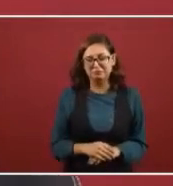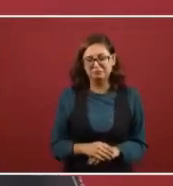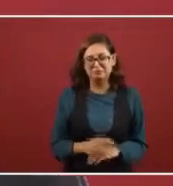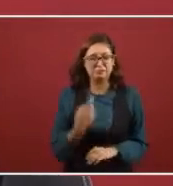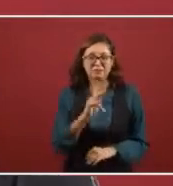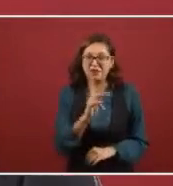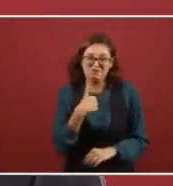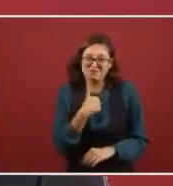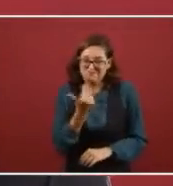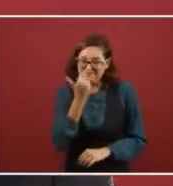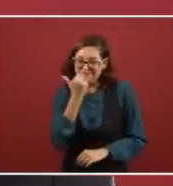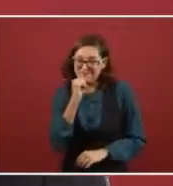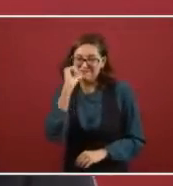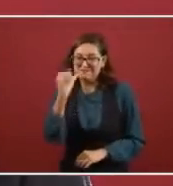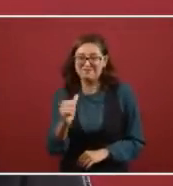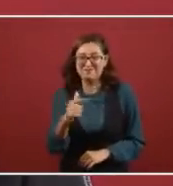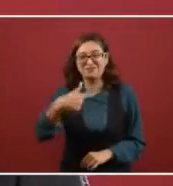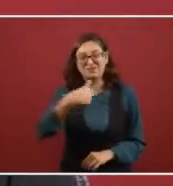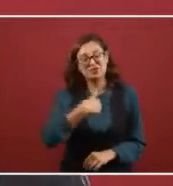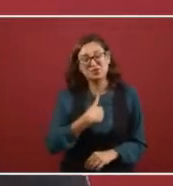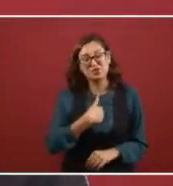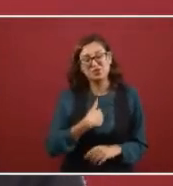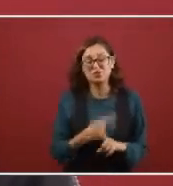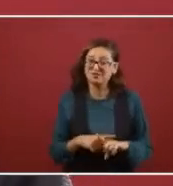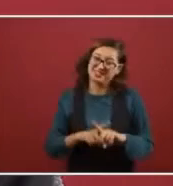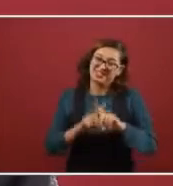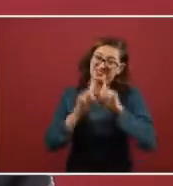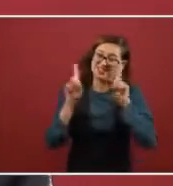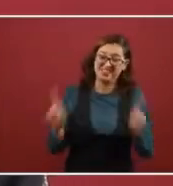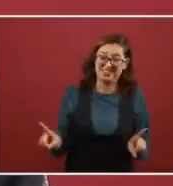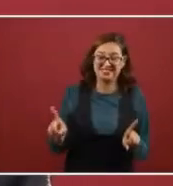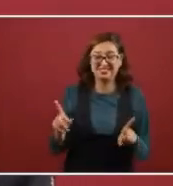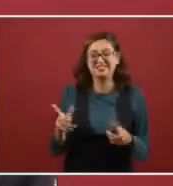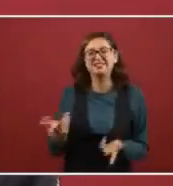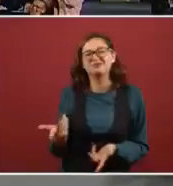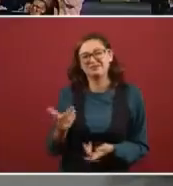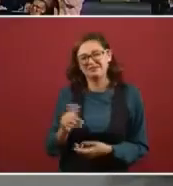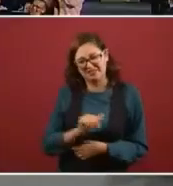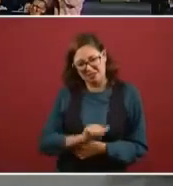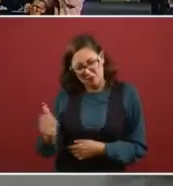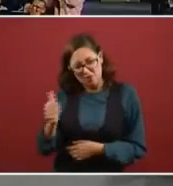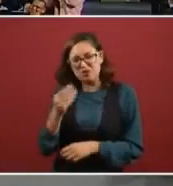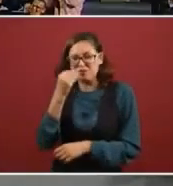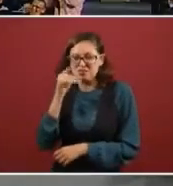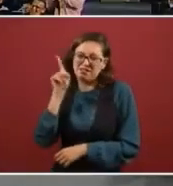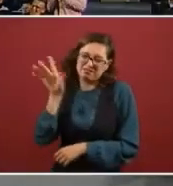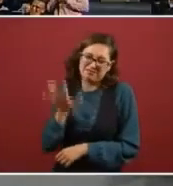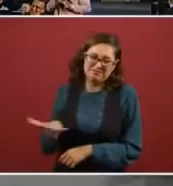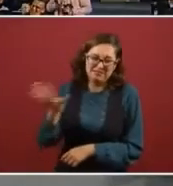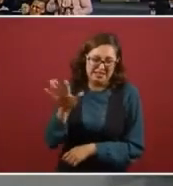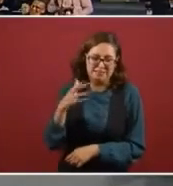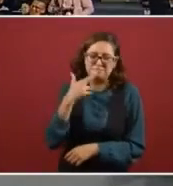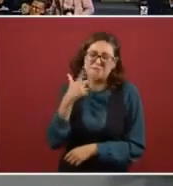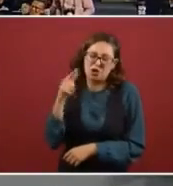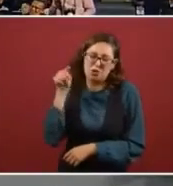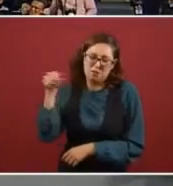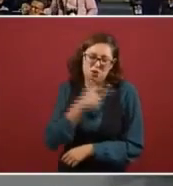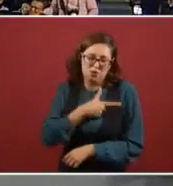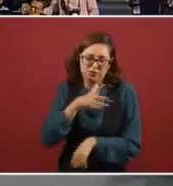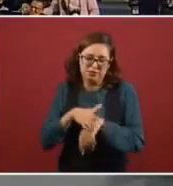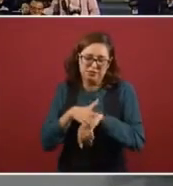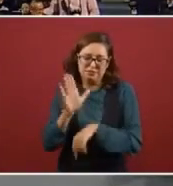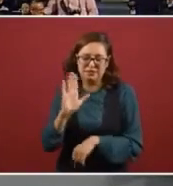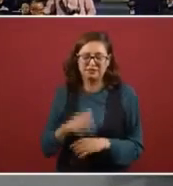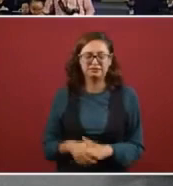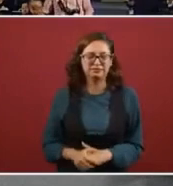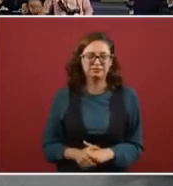Yo soy más de la butifarra de allá de Jalpa. but I'm from a different area. I eat jalpa, Y tampoco and me